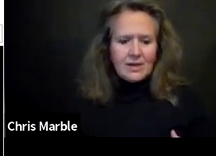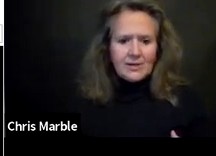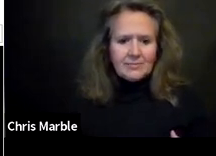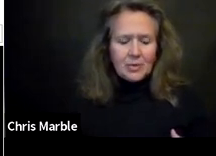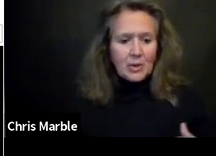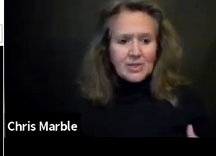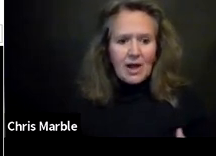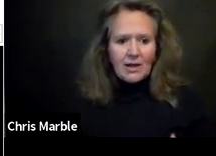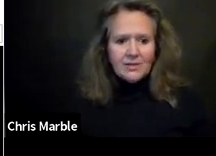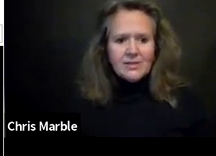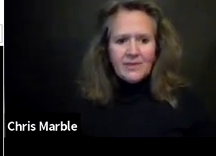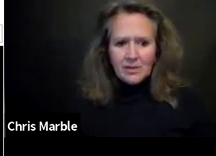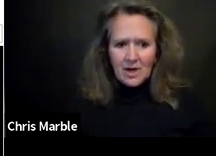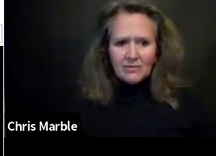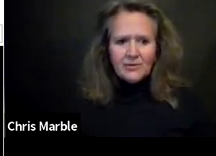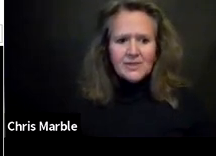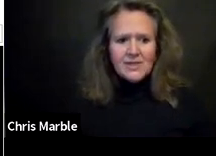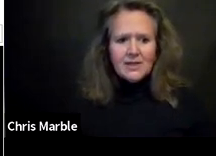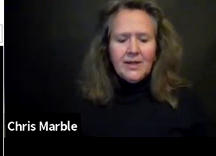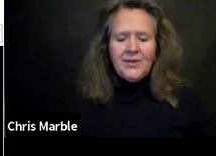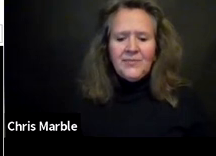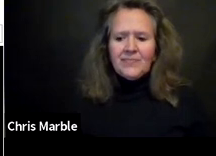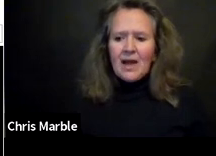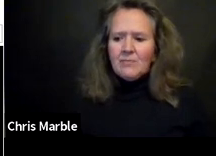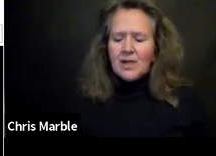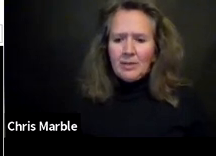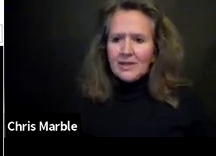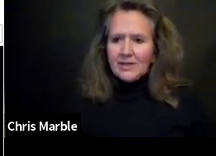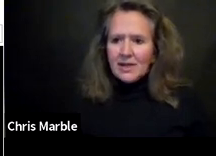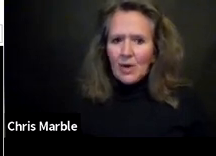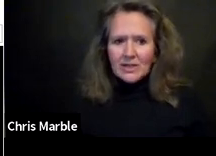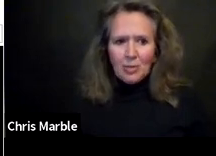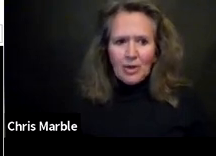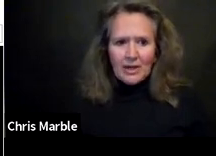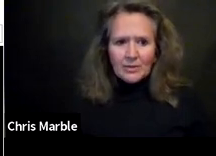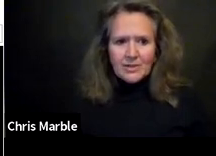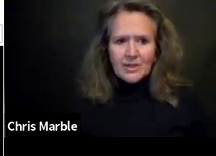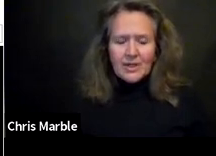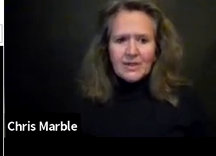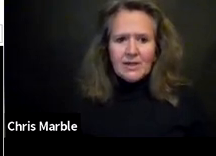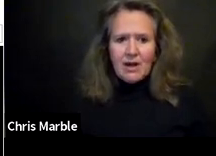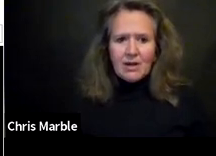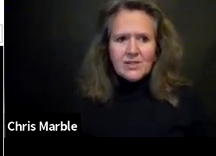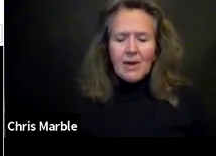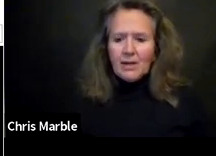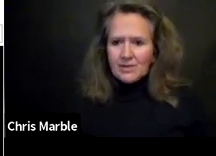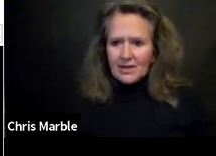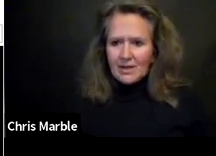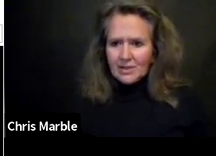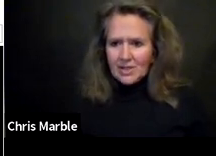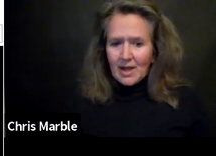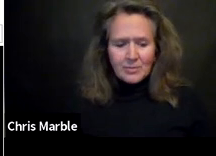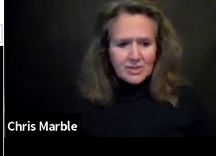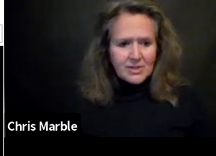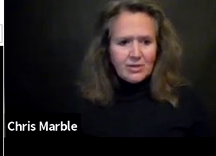pros and cons, video conferencing. A couple of things that I wanted to point out. There are some other